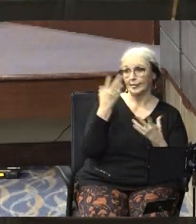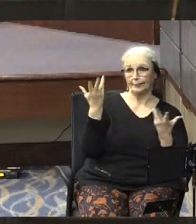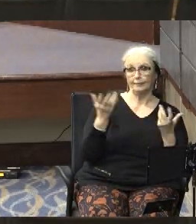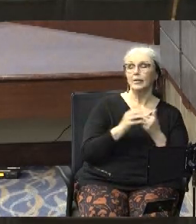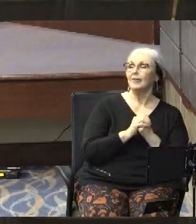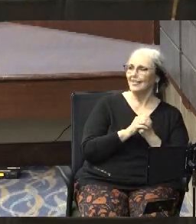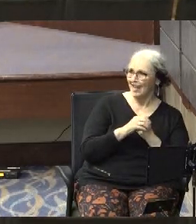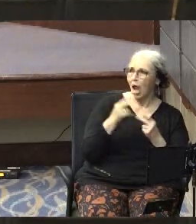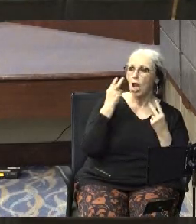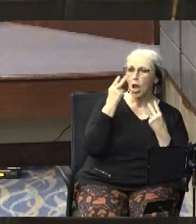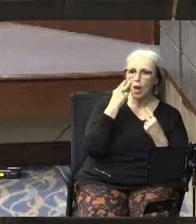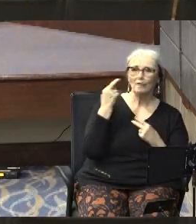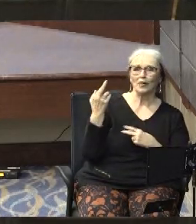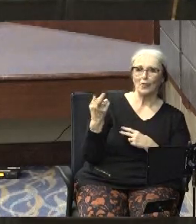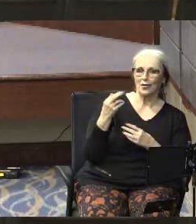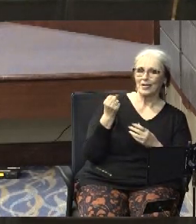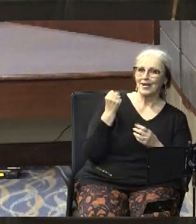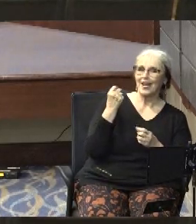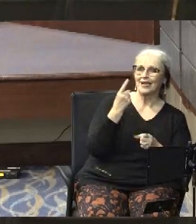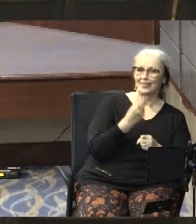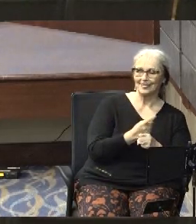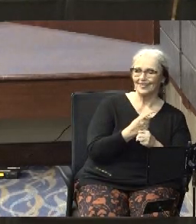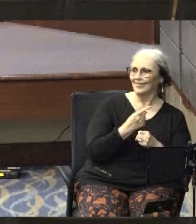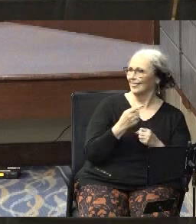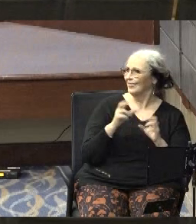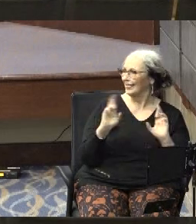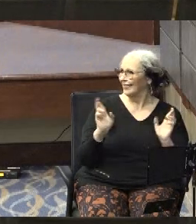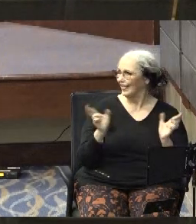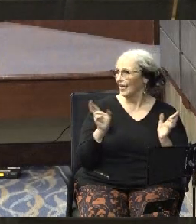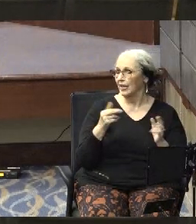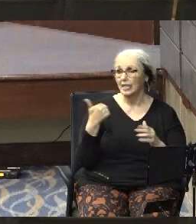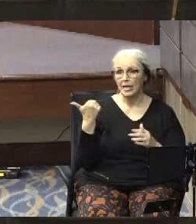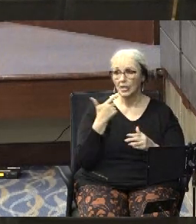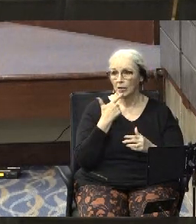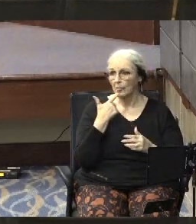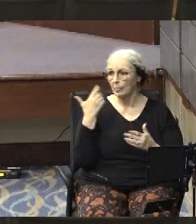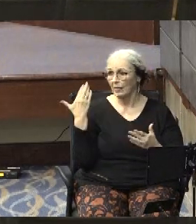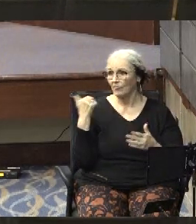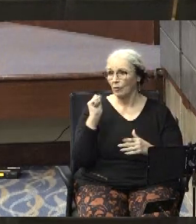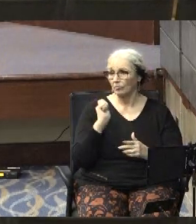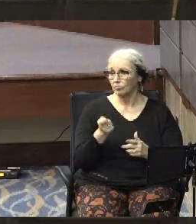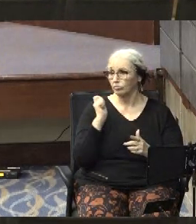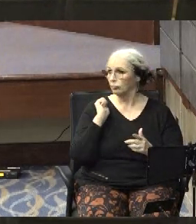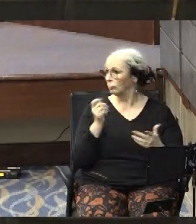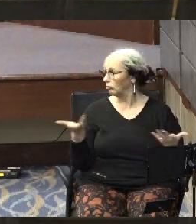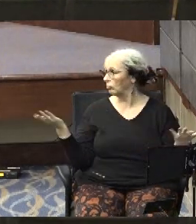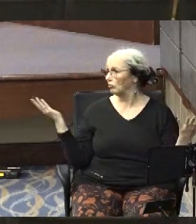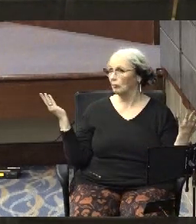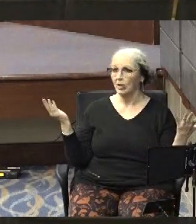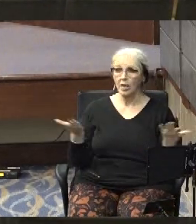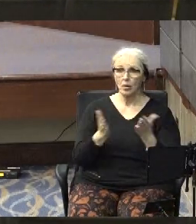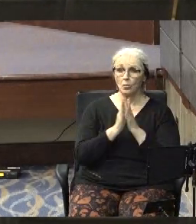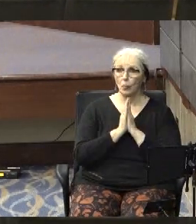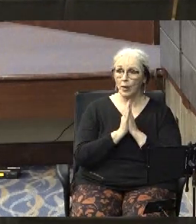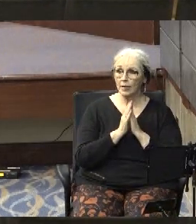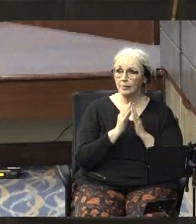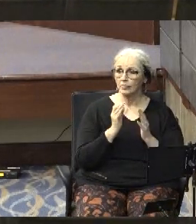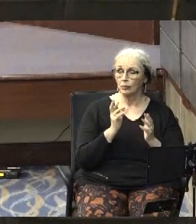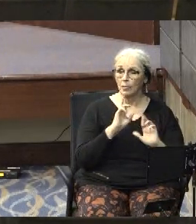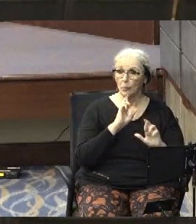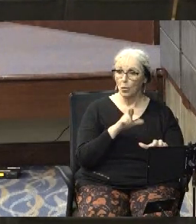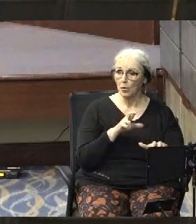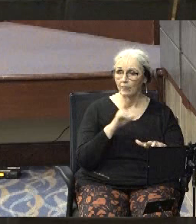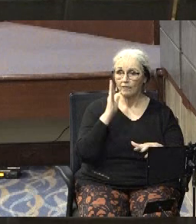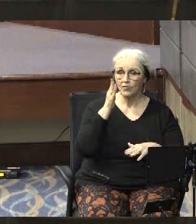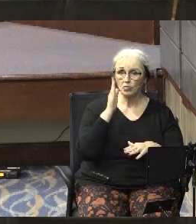so get ready. Any other comments before we adjourn? All right, any requests, any council reports or requests for